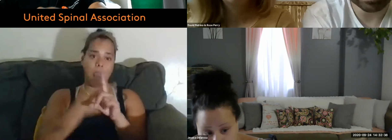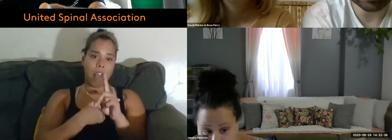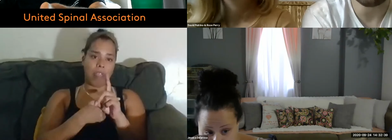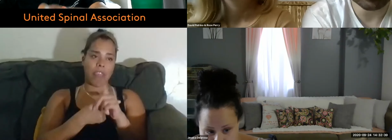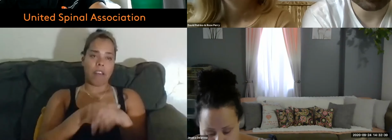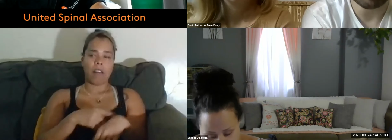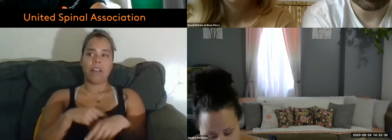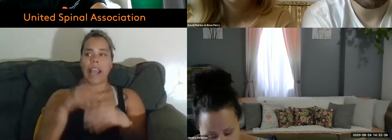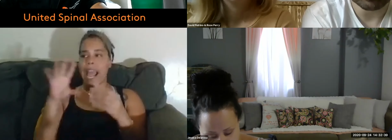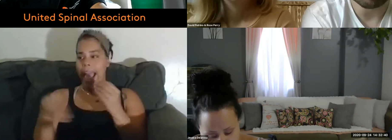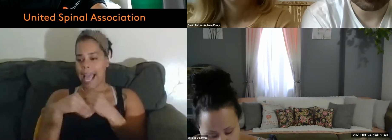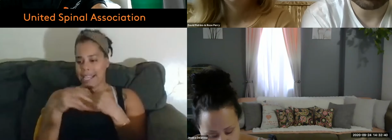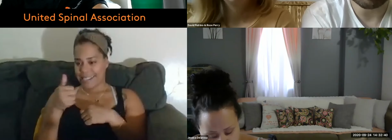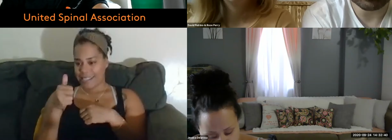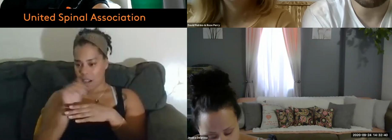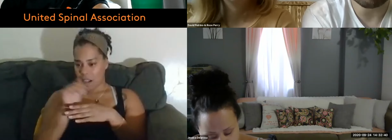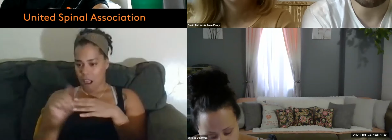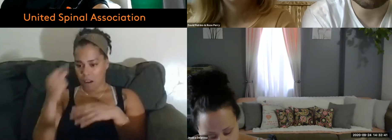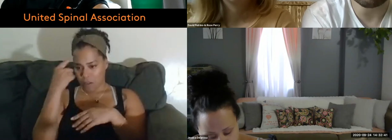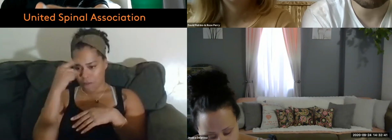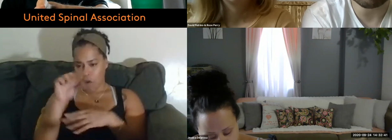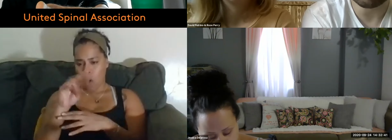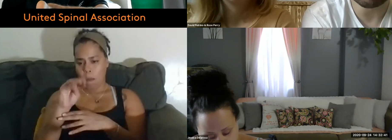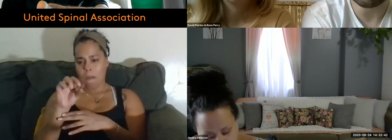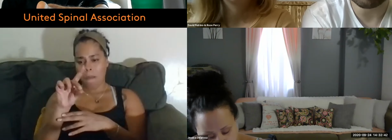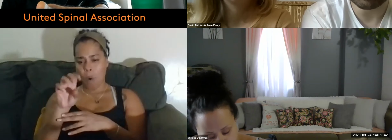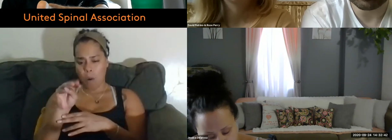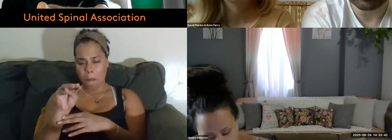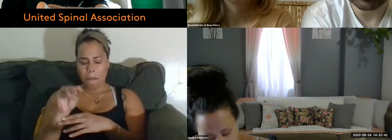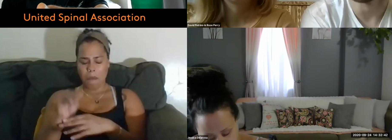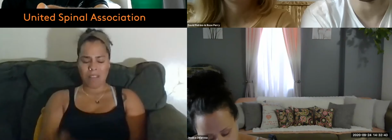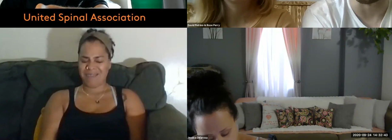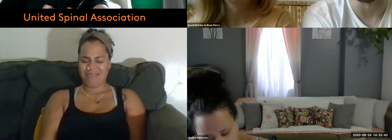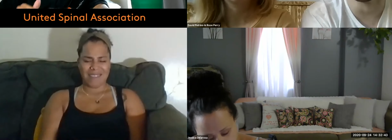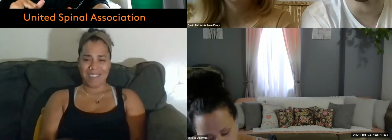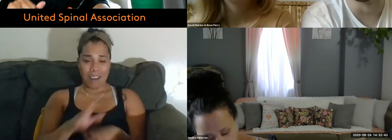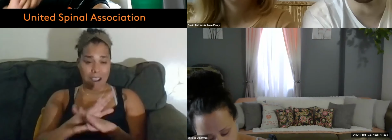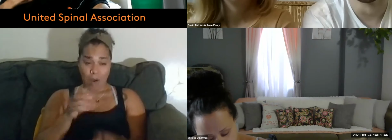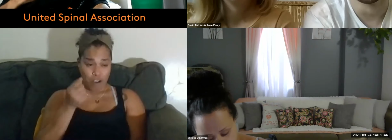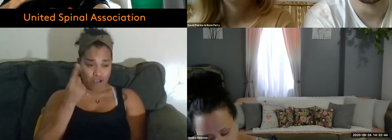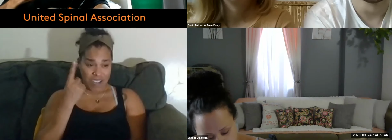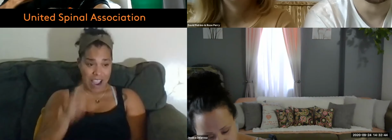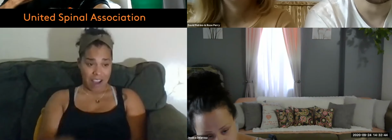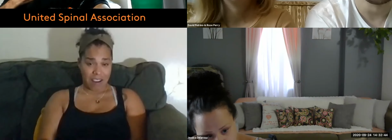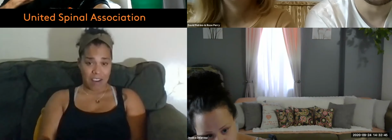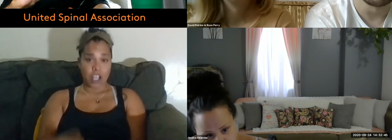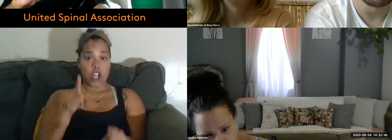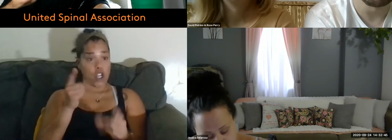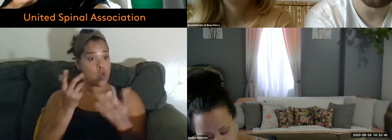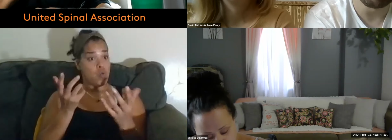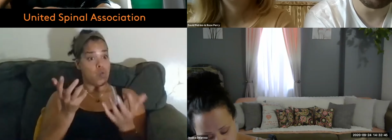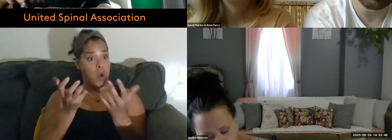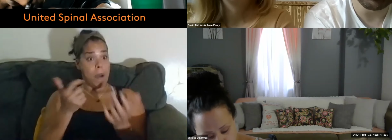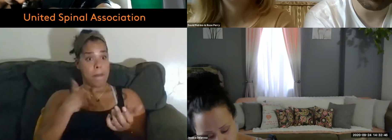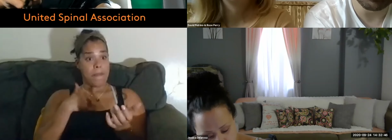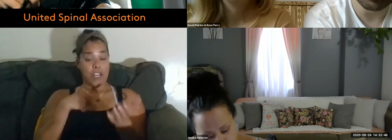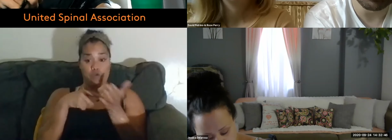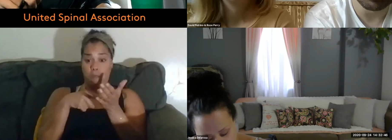Mm-hmm. Like, which I never understood why. Yeah. You want me to pay for